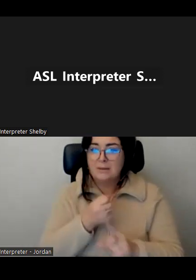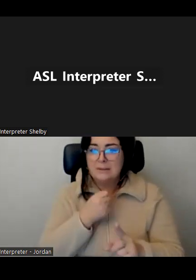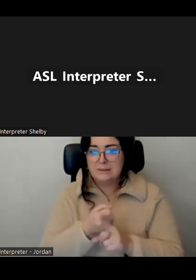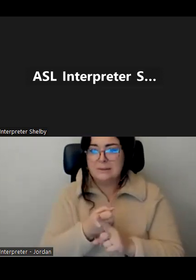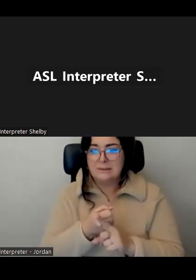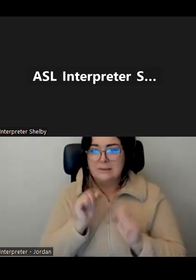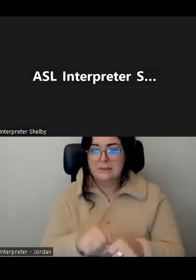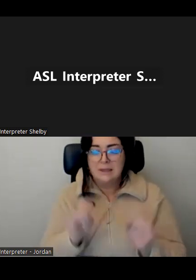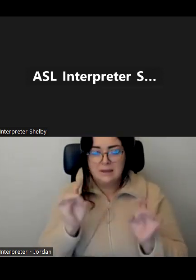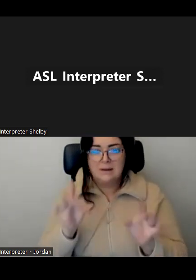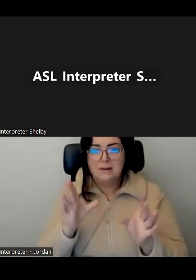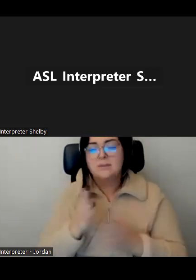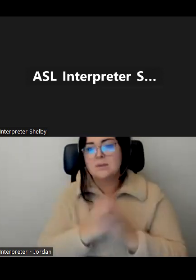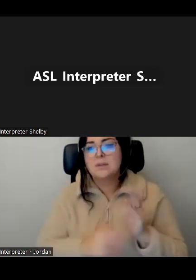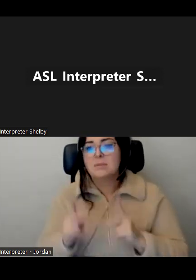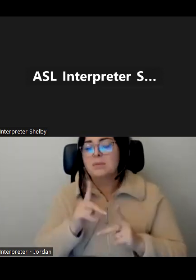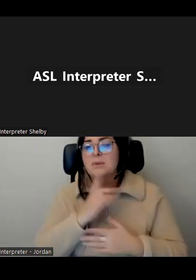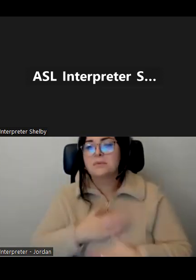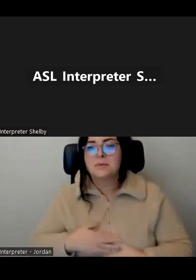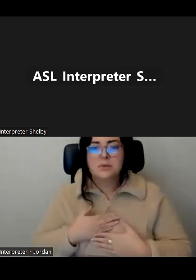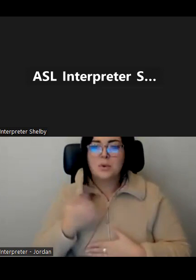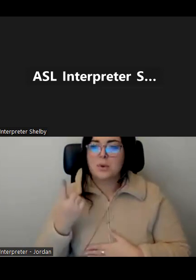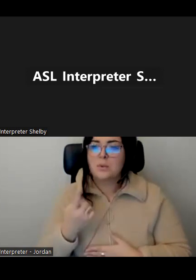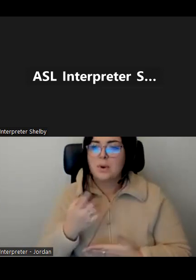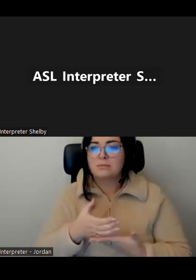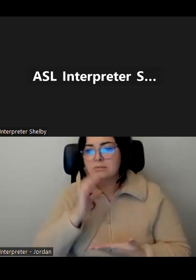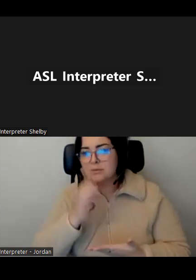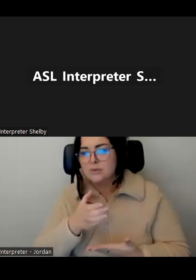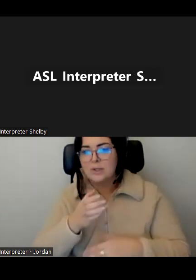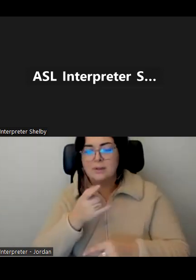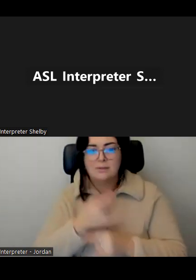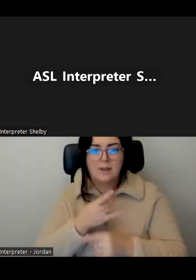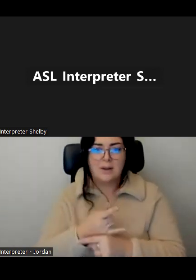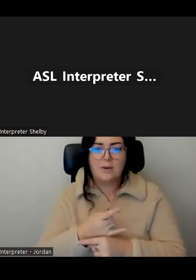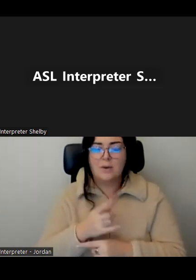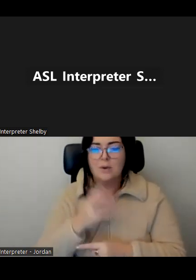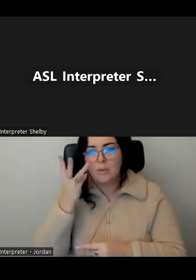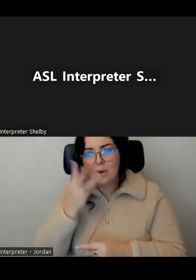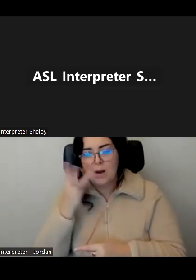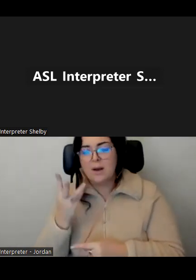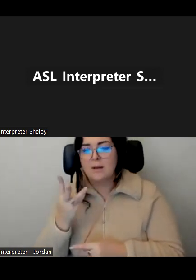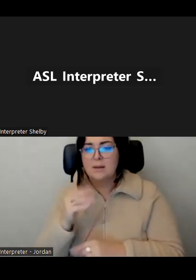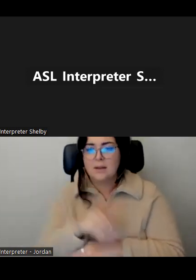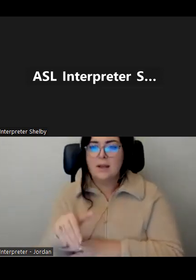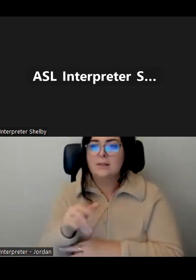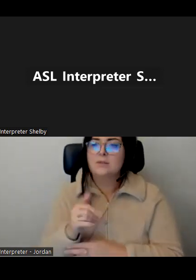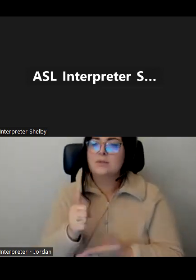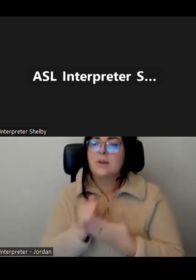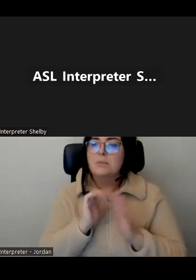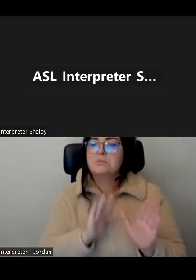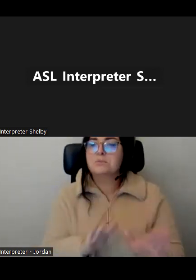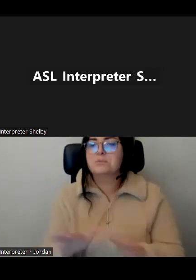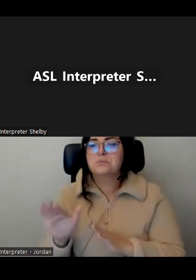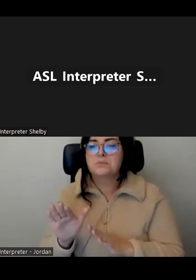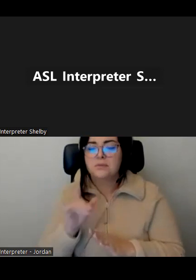Now, some people do enjoy a glass or two, a drink or two of an alcoholic beverage to help them relax and unwind in the